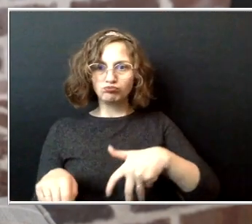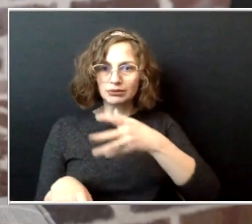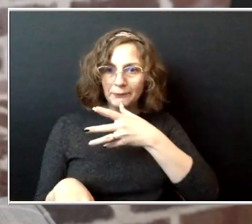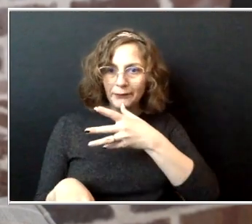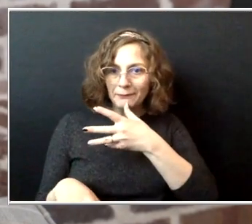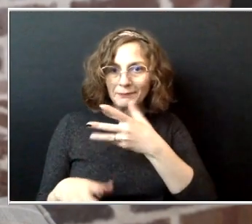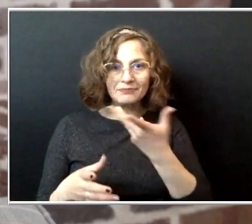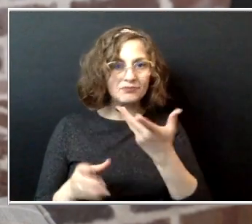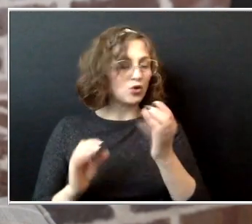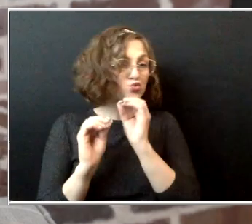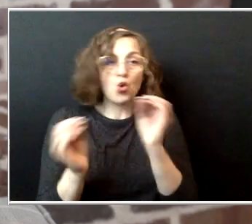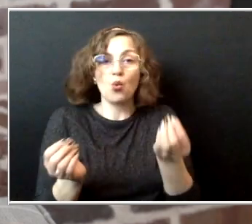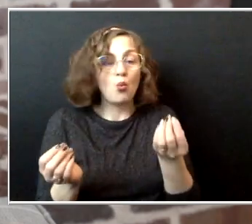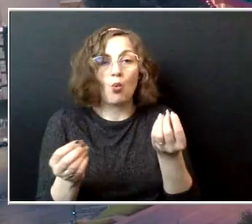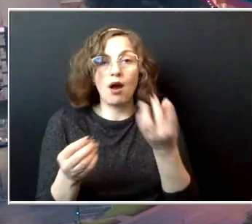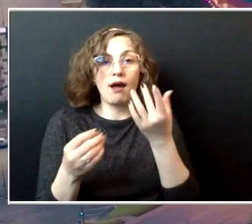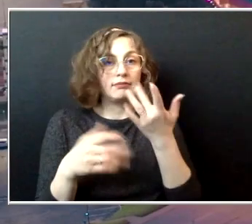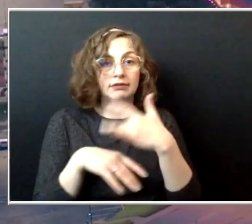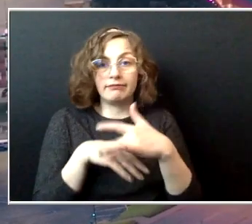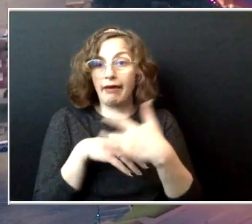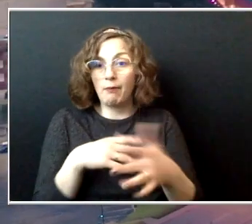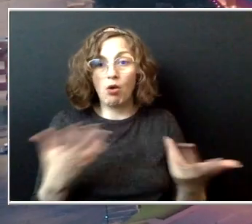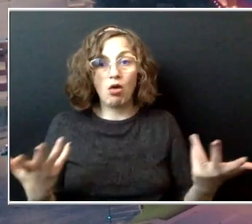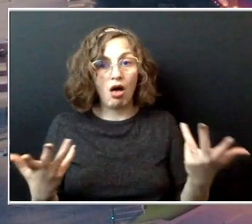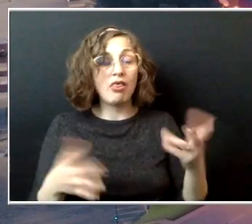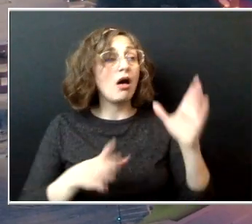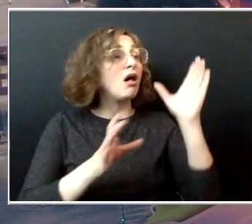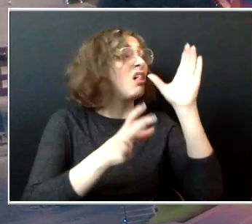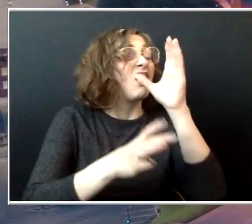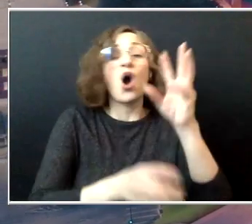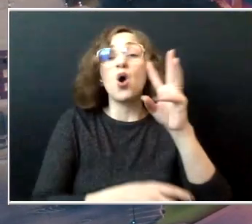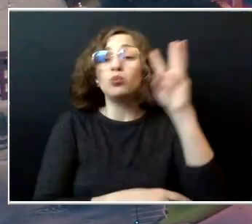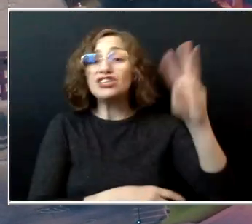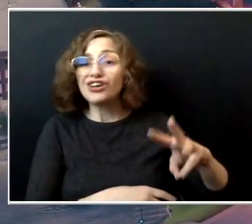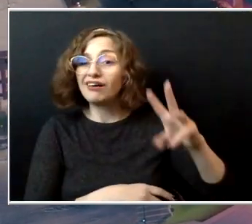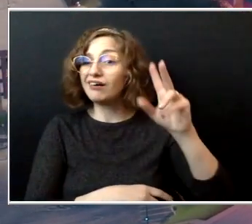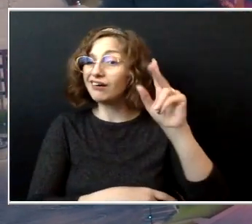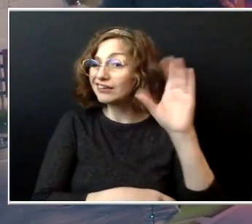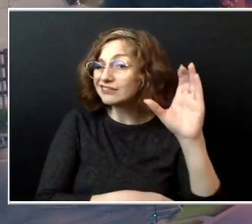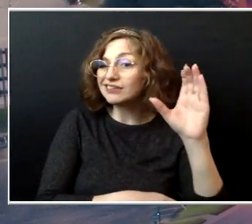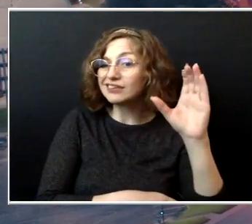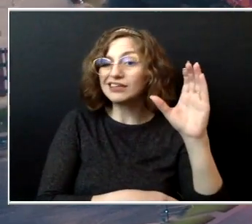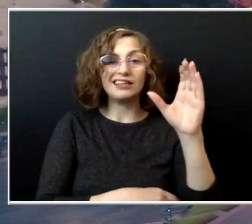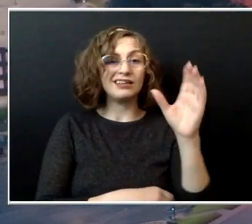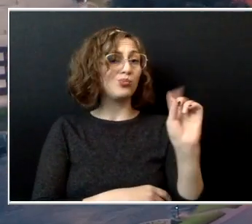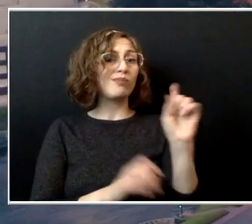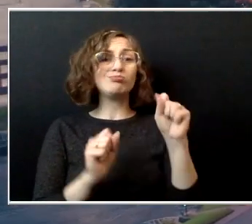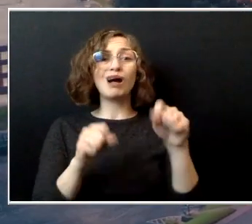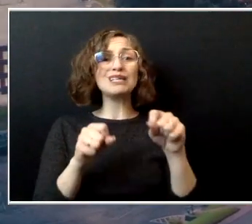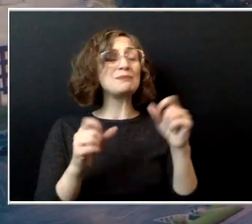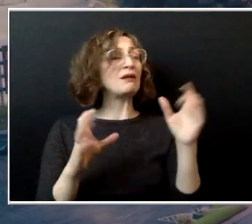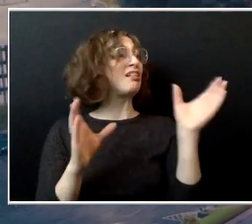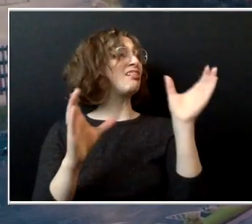They're seeking out doctors in Wichita and Kansas City and wherever they can to get that care.